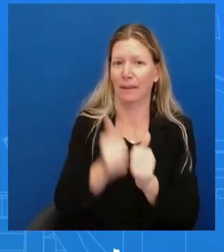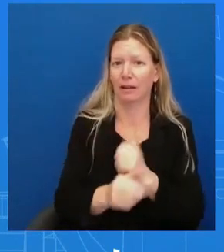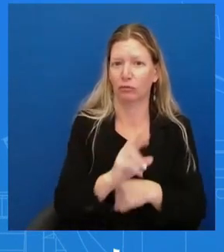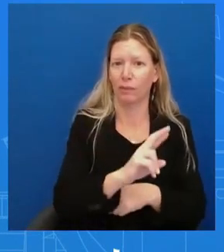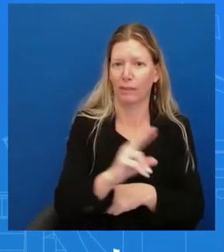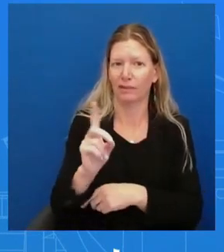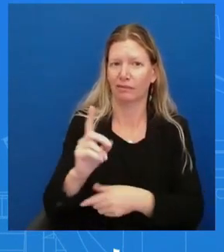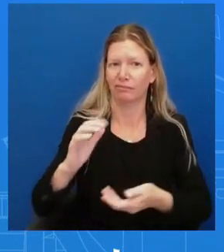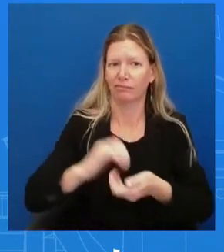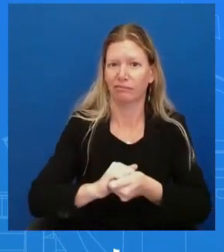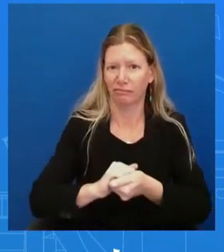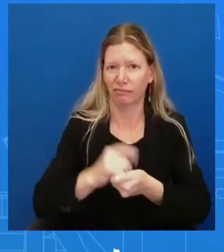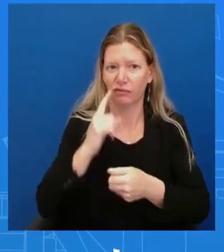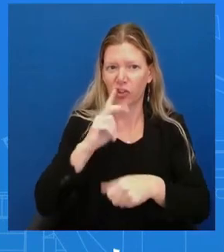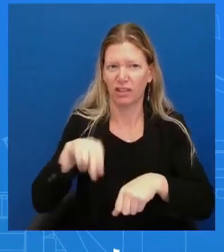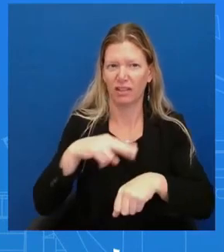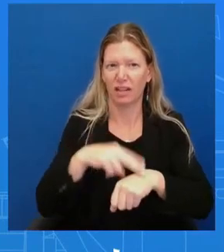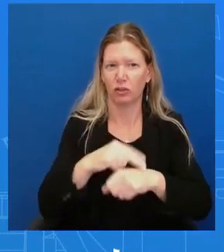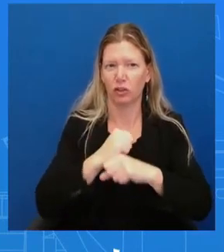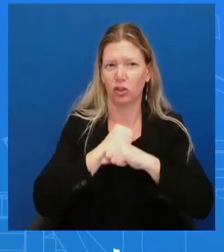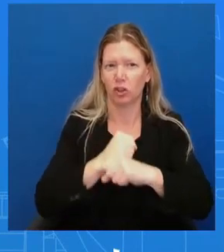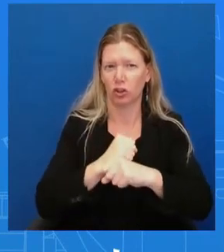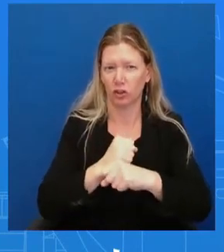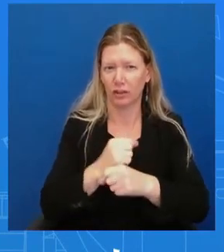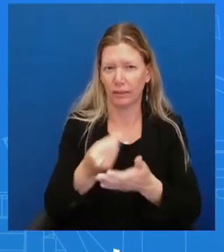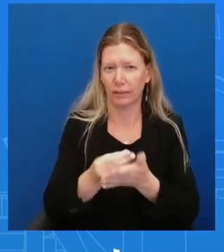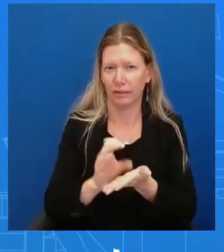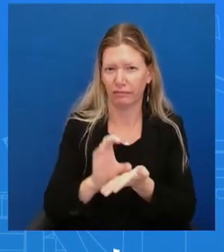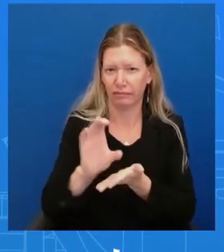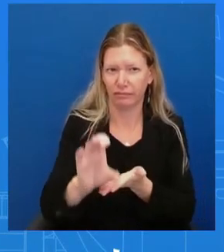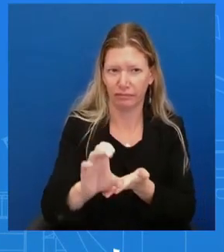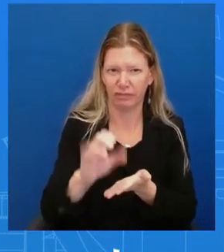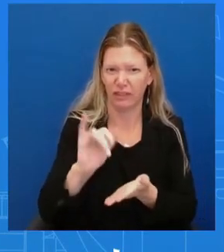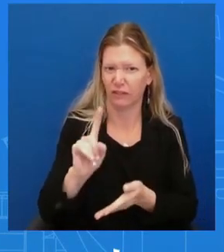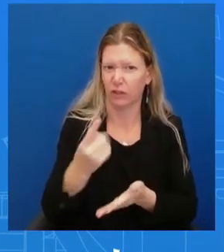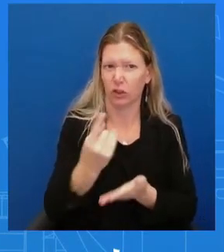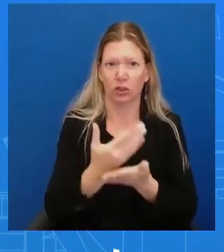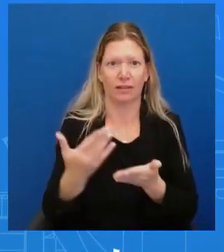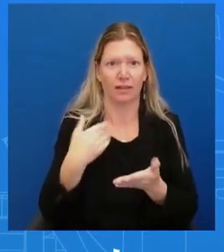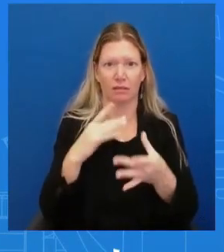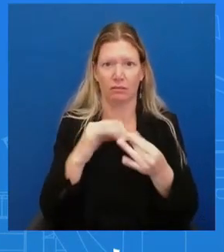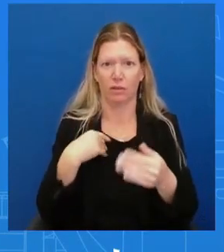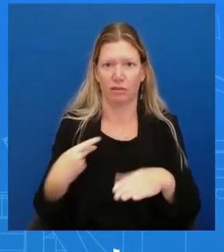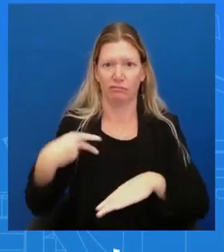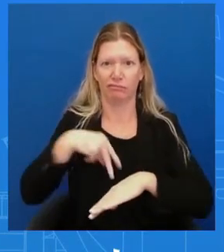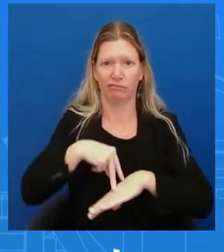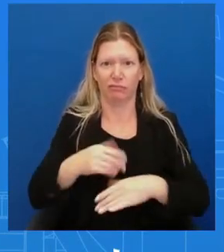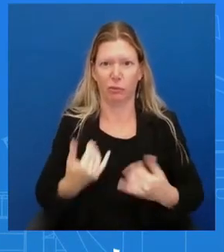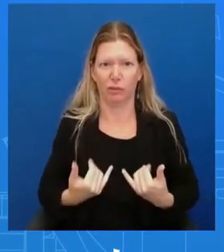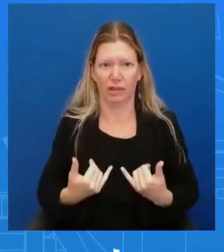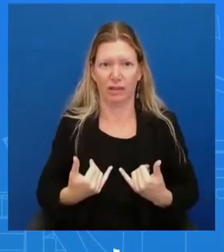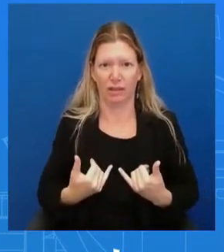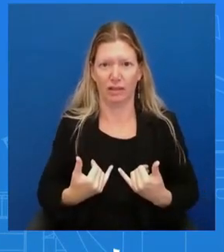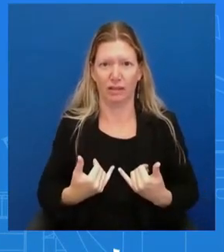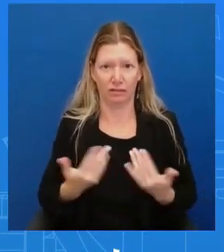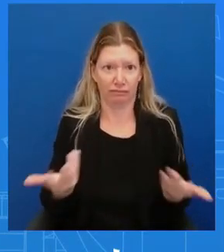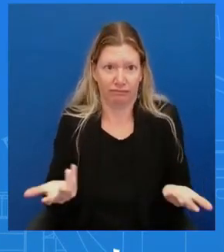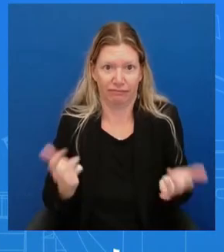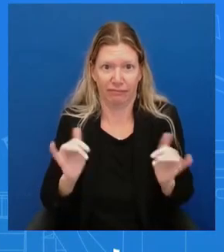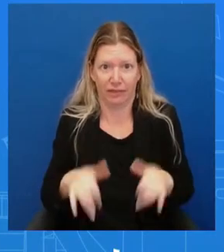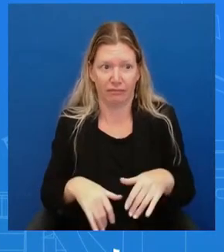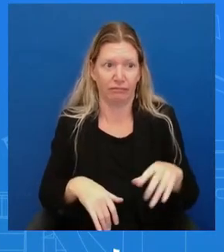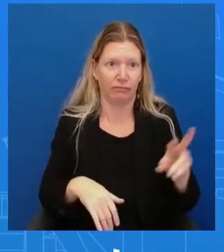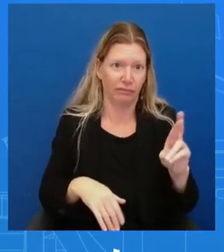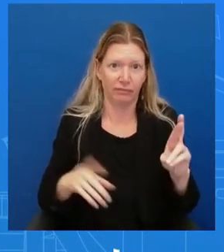podium. One of the first things. And we want to see that as soon as possible. We know it would get bipartisan support overwhelmingly if it were to go